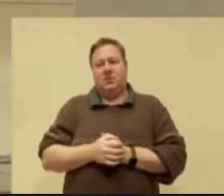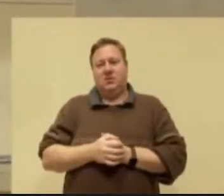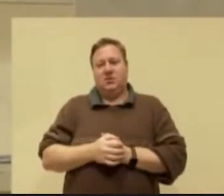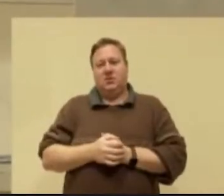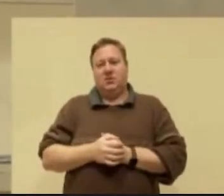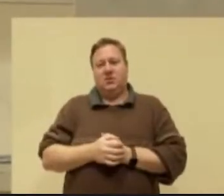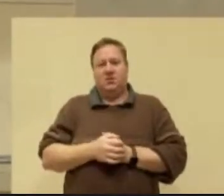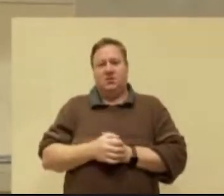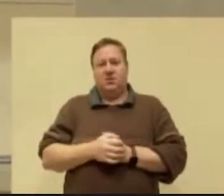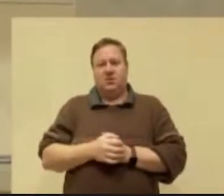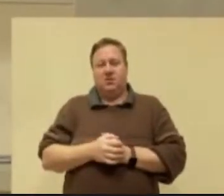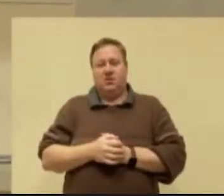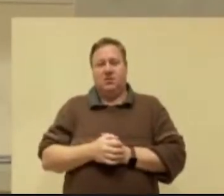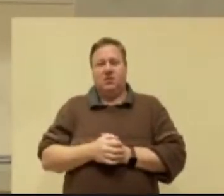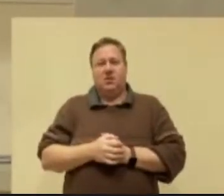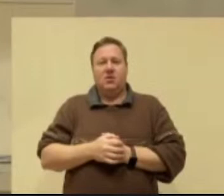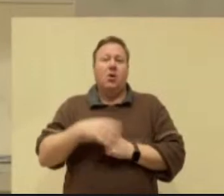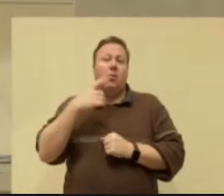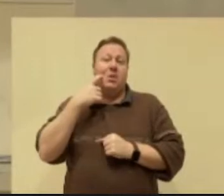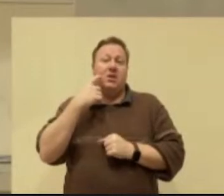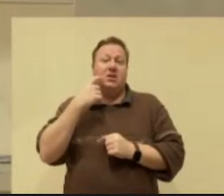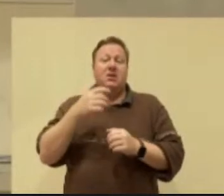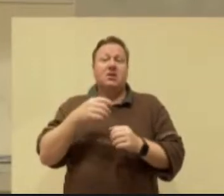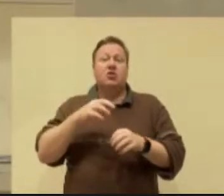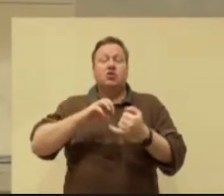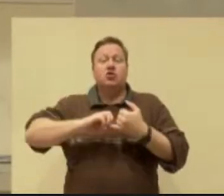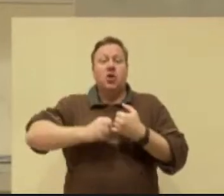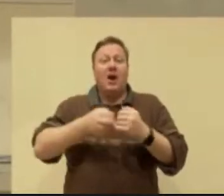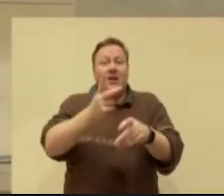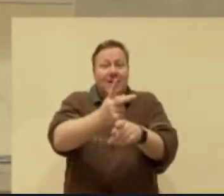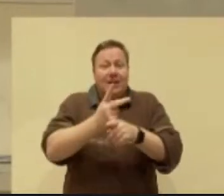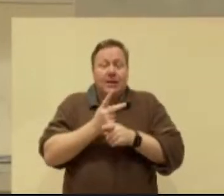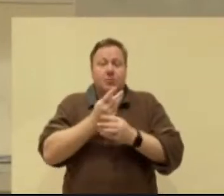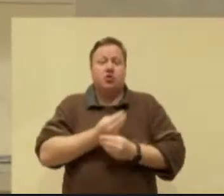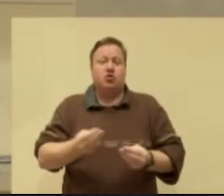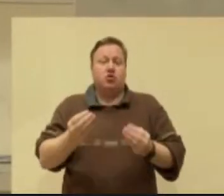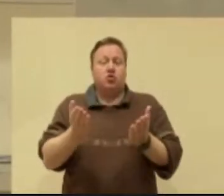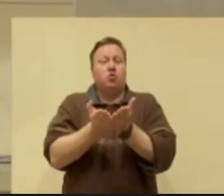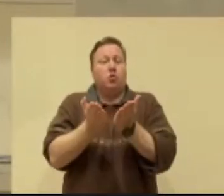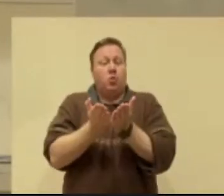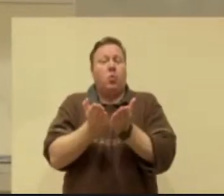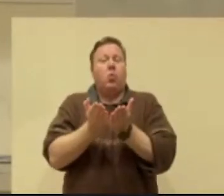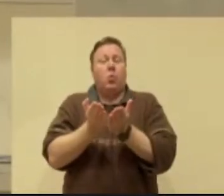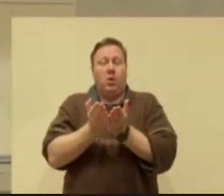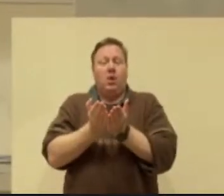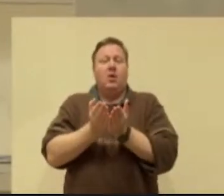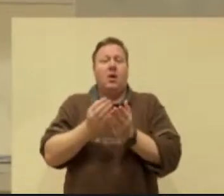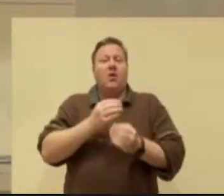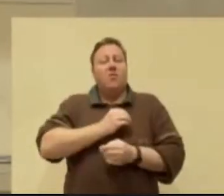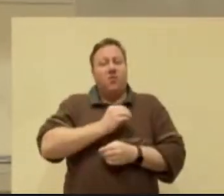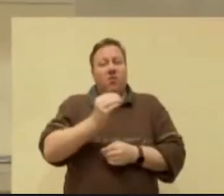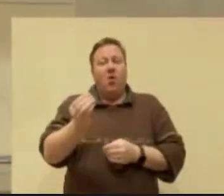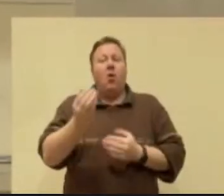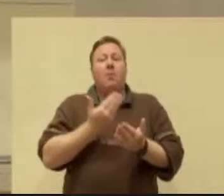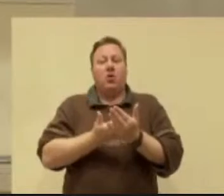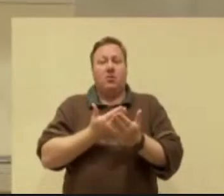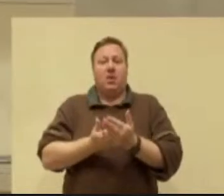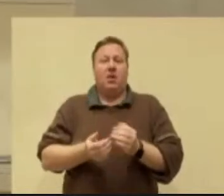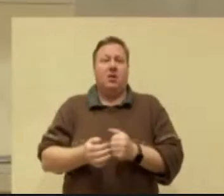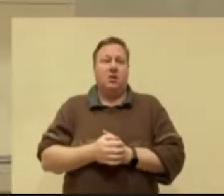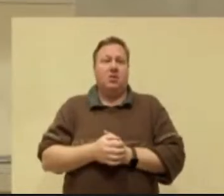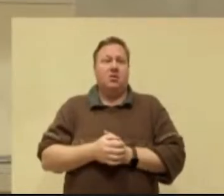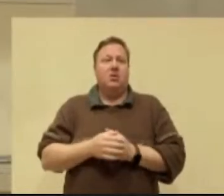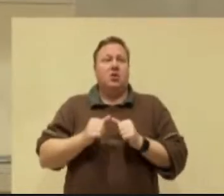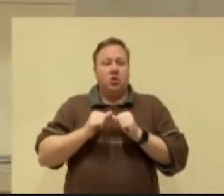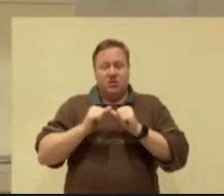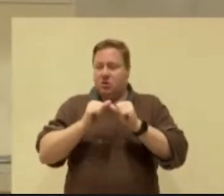we retain learners as much as possible we protect the right of learners to education including continuation